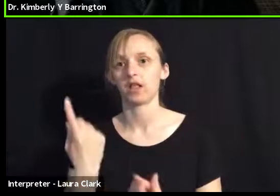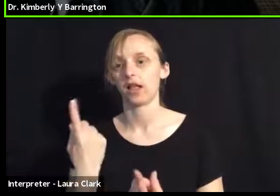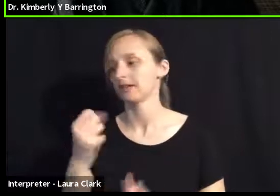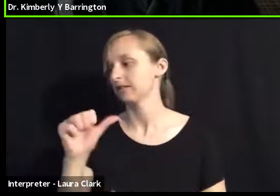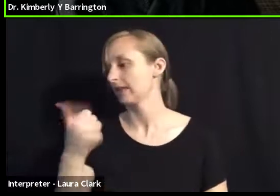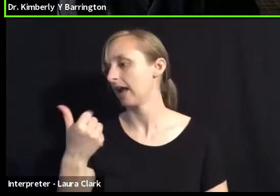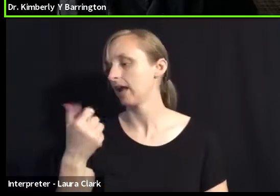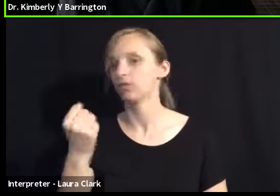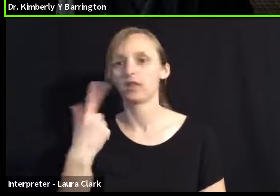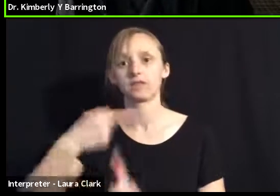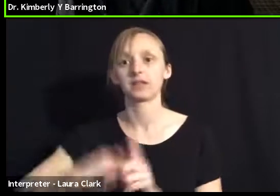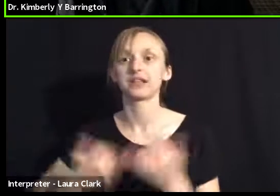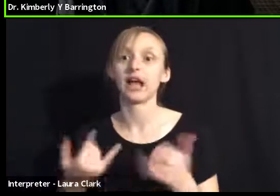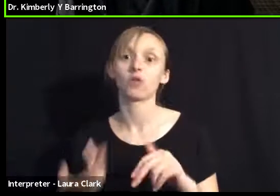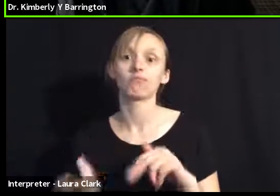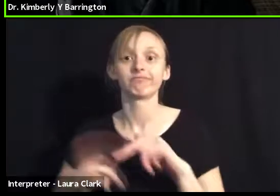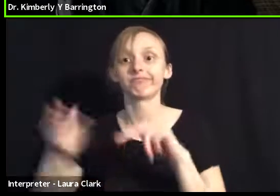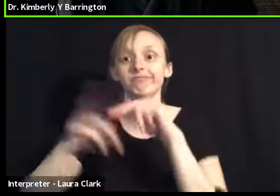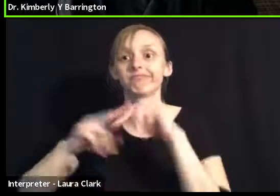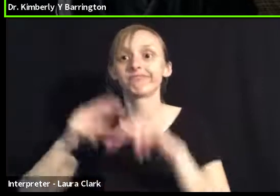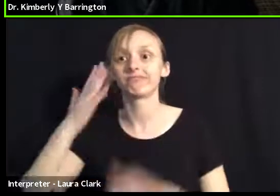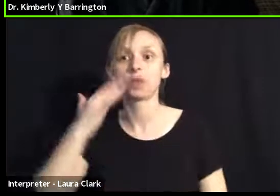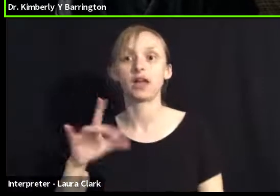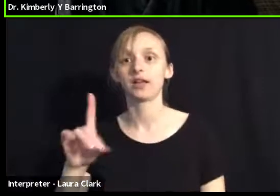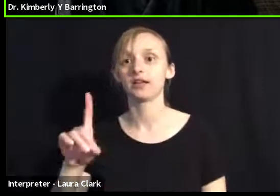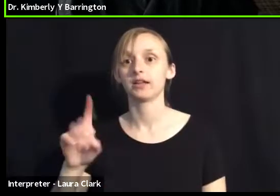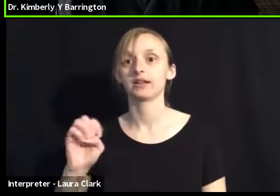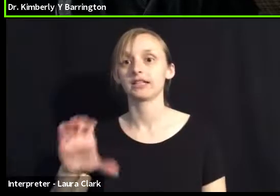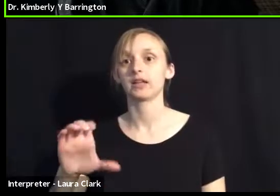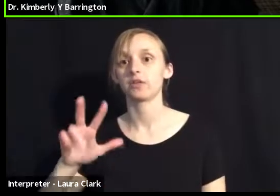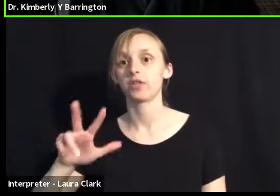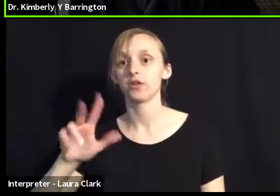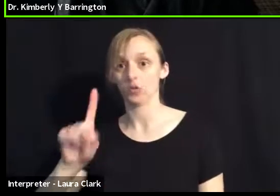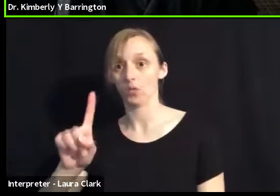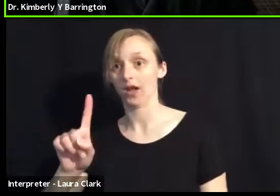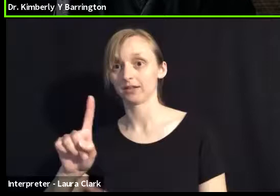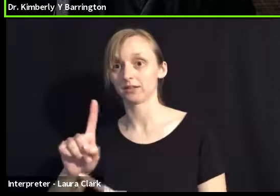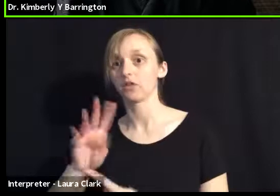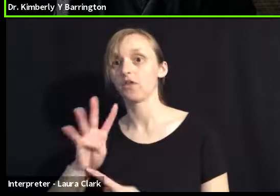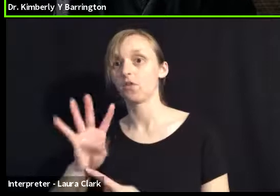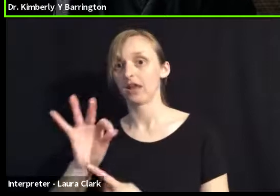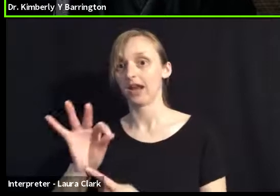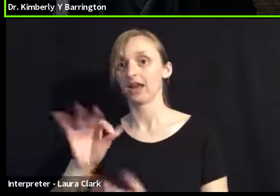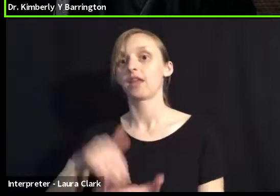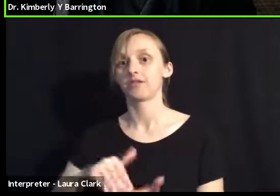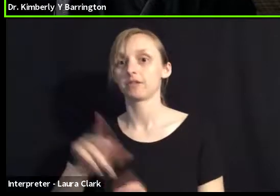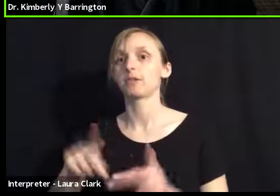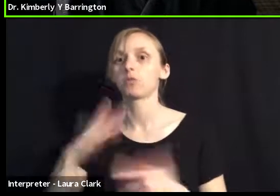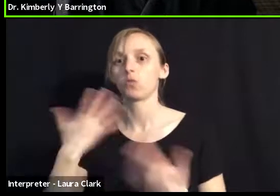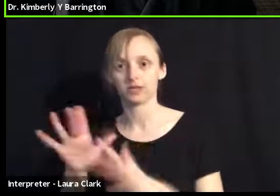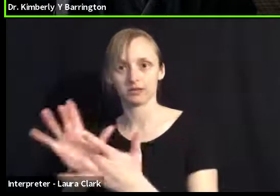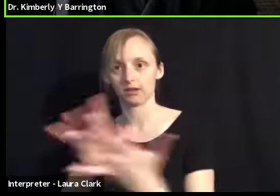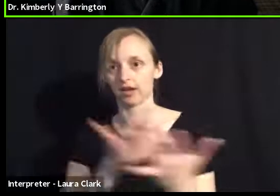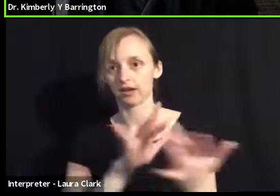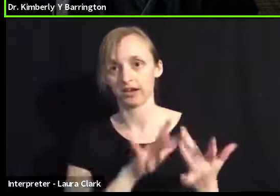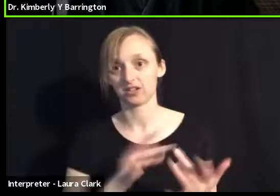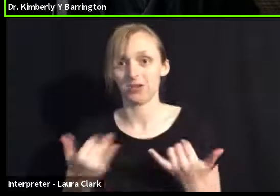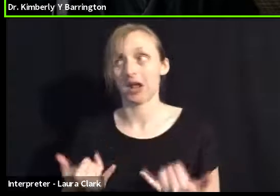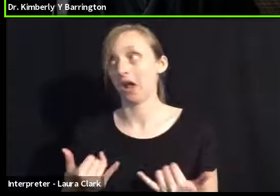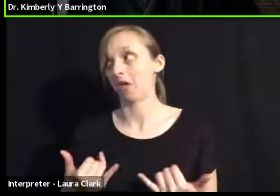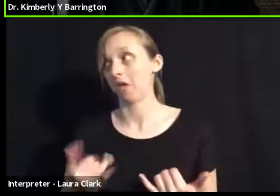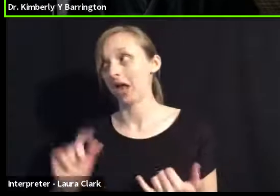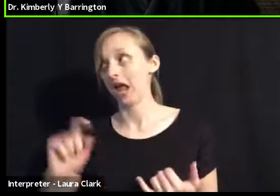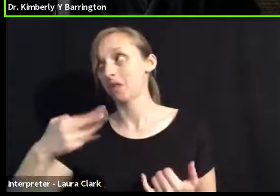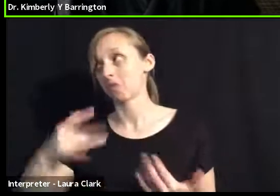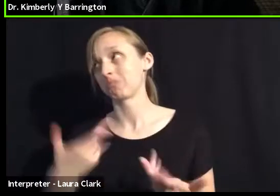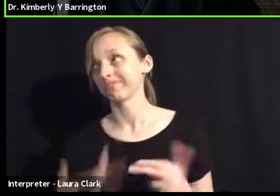probably more now, because as of December 31, it was 49,000 folks that we had reached. And we are just so grateful. We want to